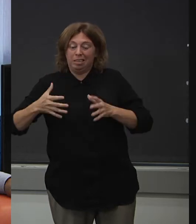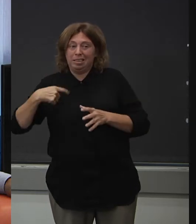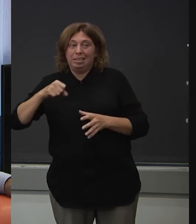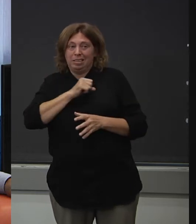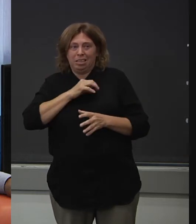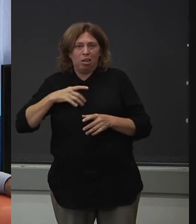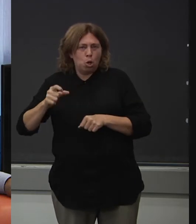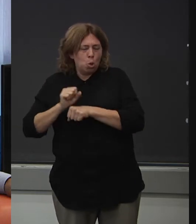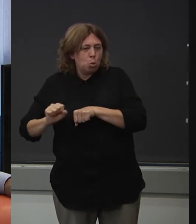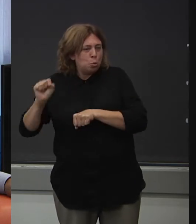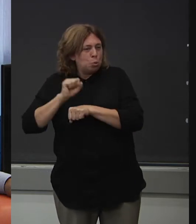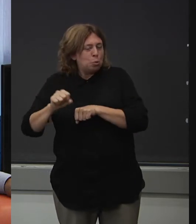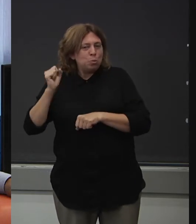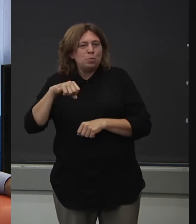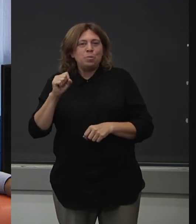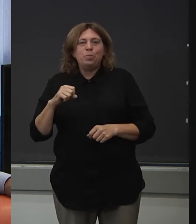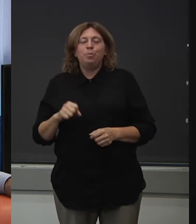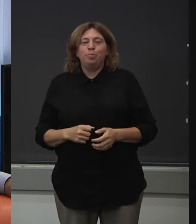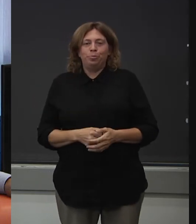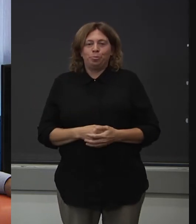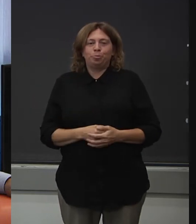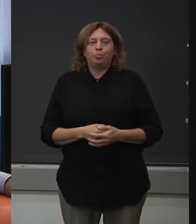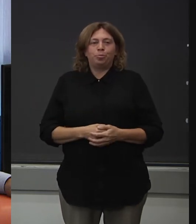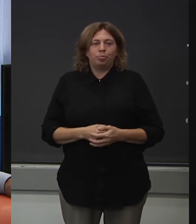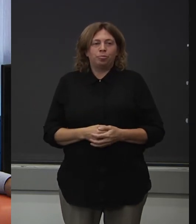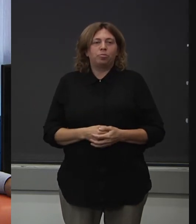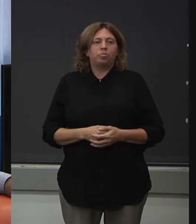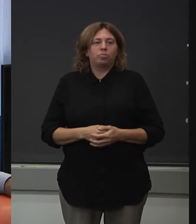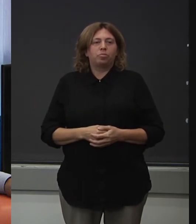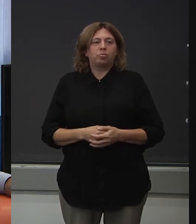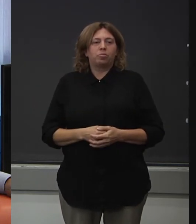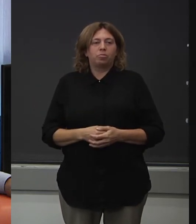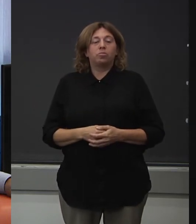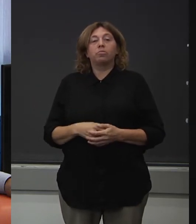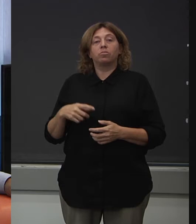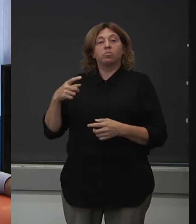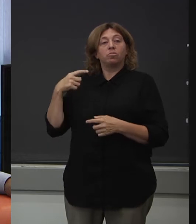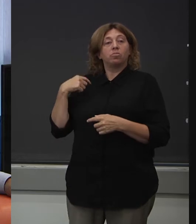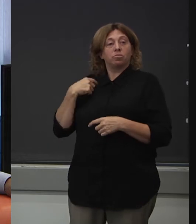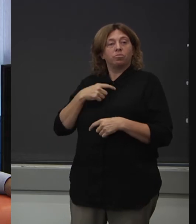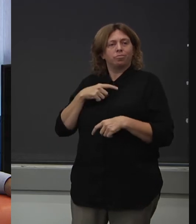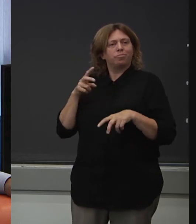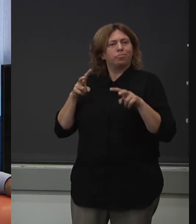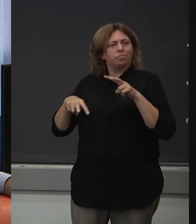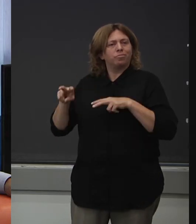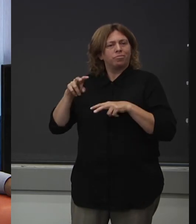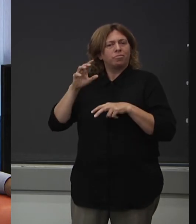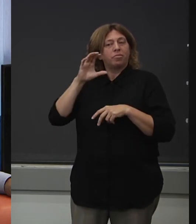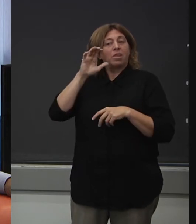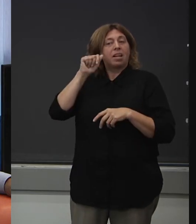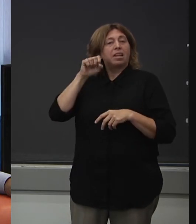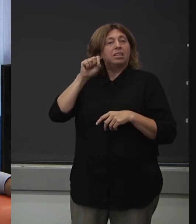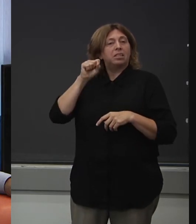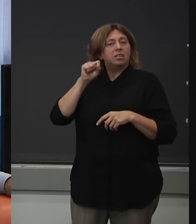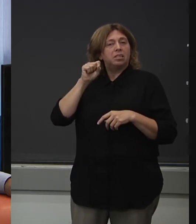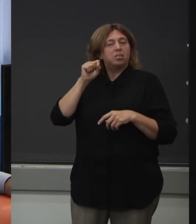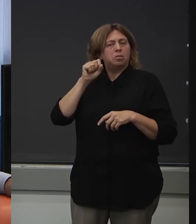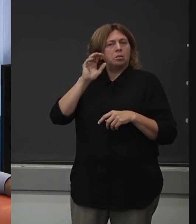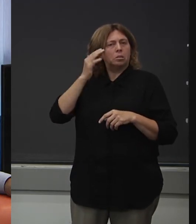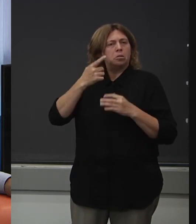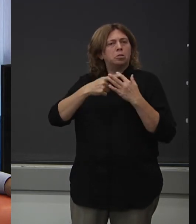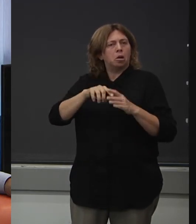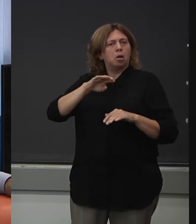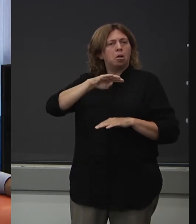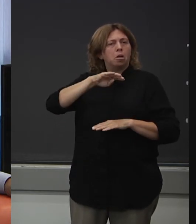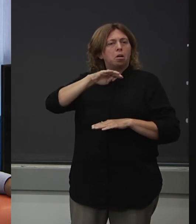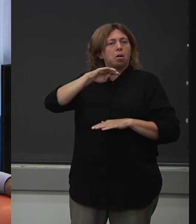So, although we've seen a leveling off of daily cases in recent weeks, our situation is better than